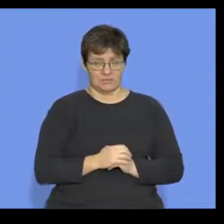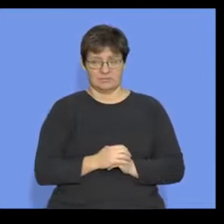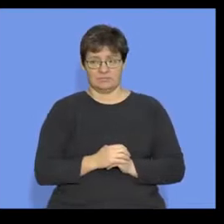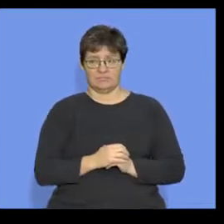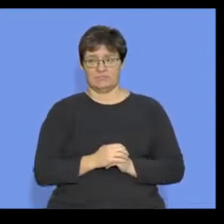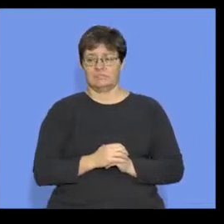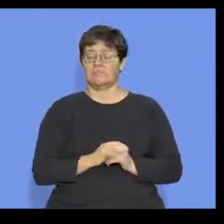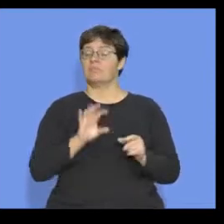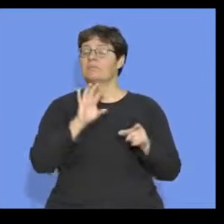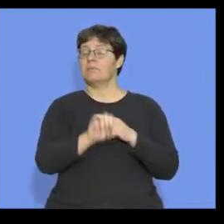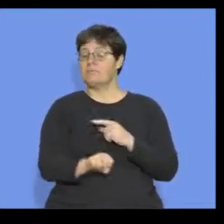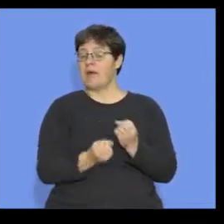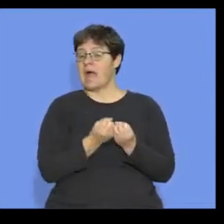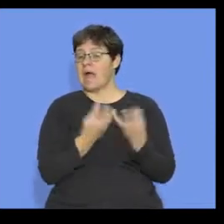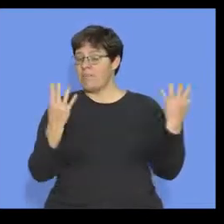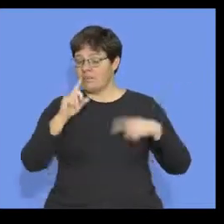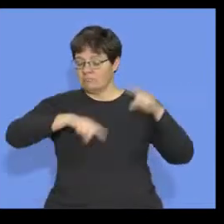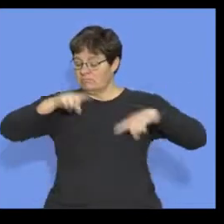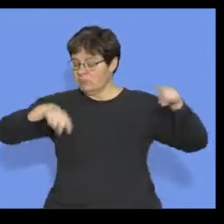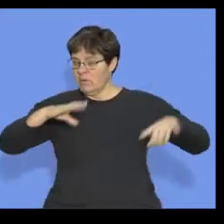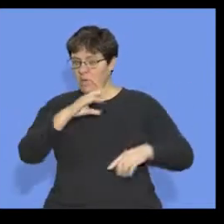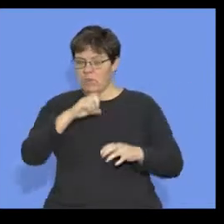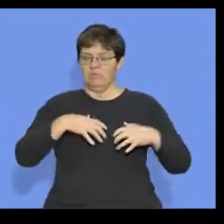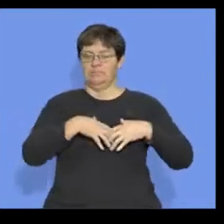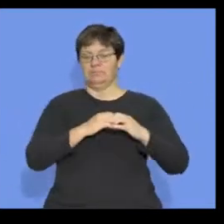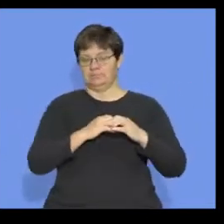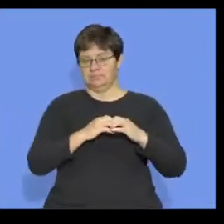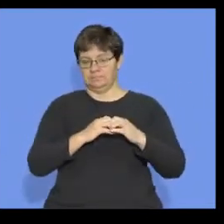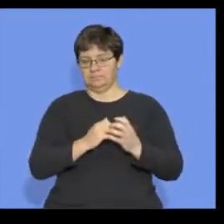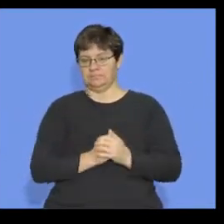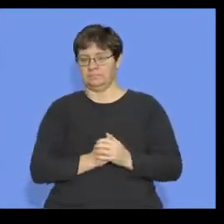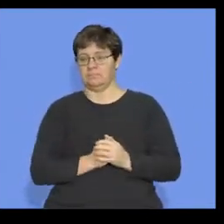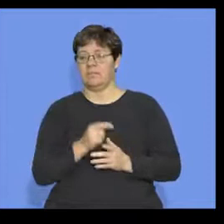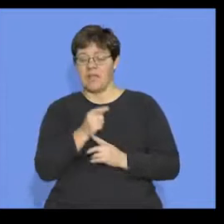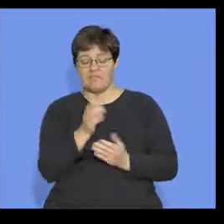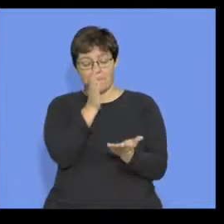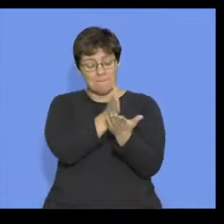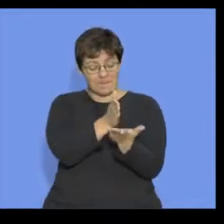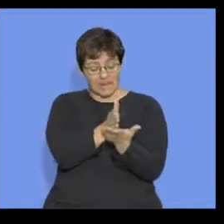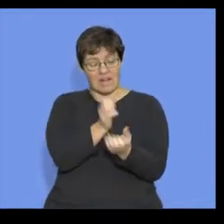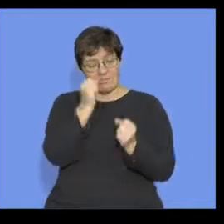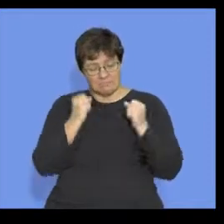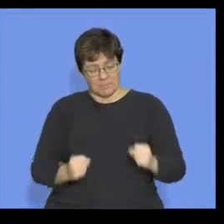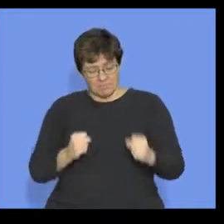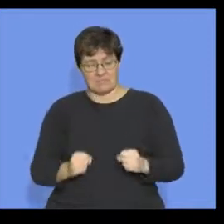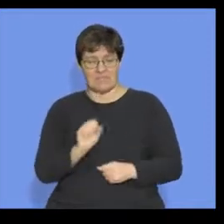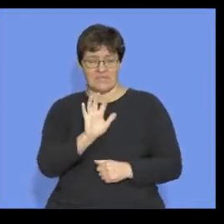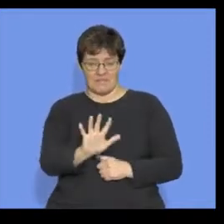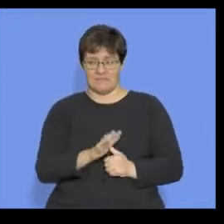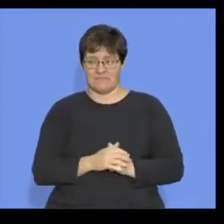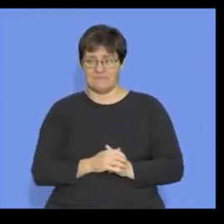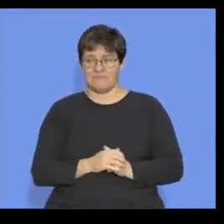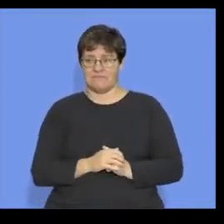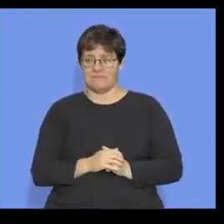So determine the number of different code that can be formed if the middle digit is